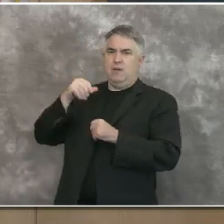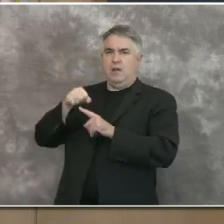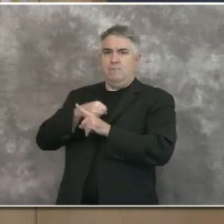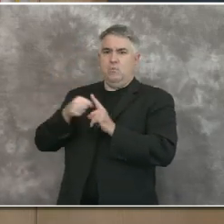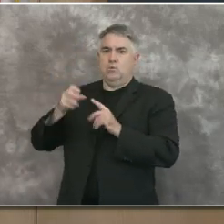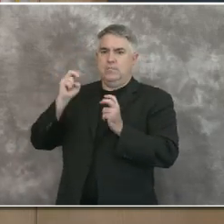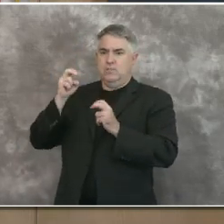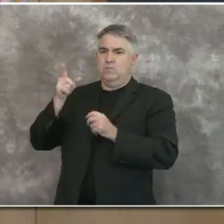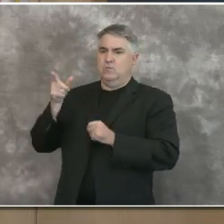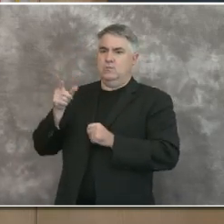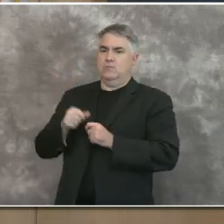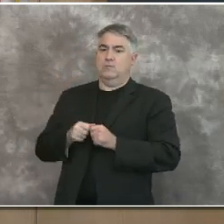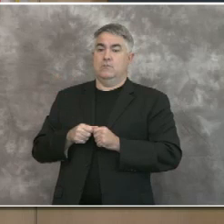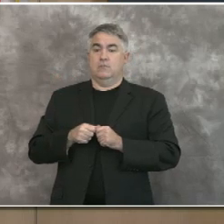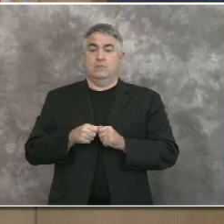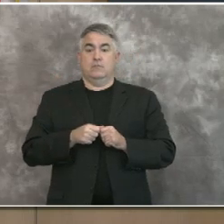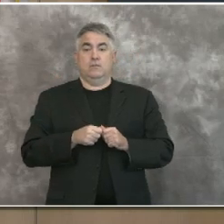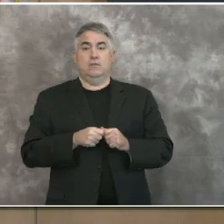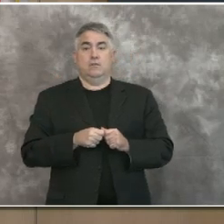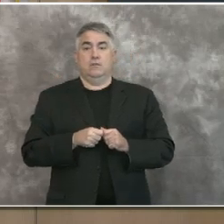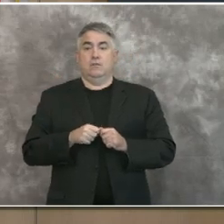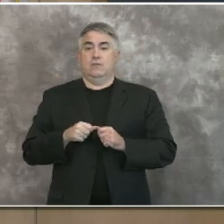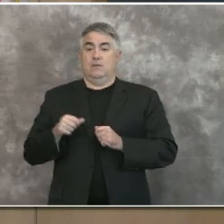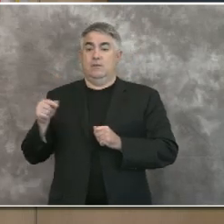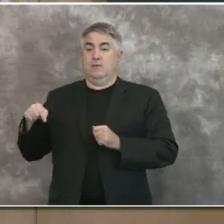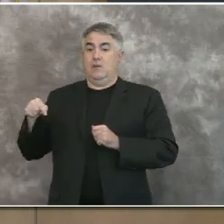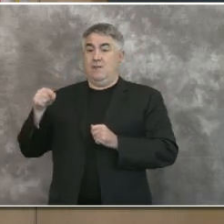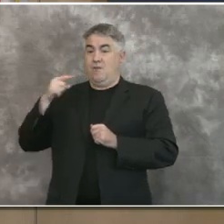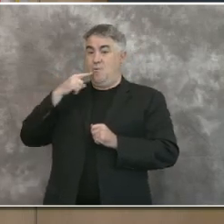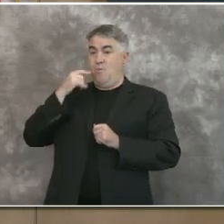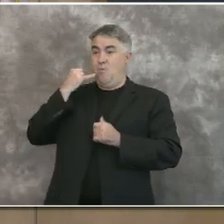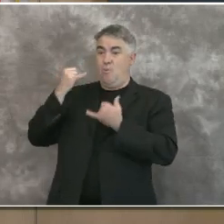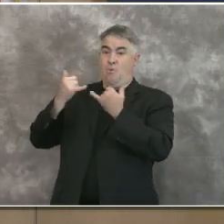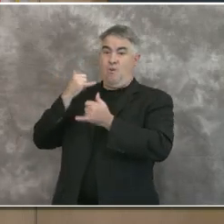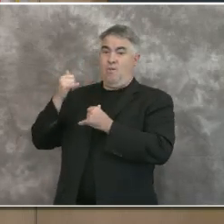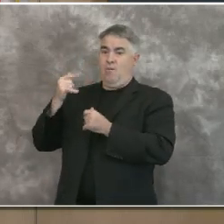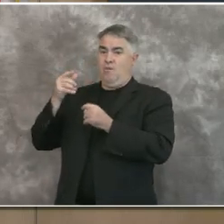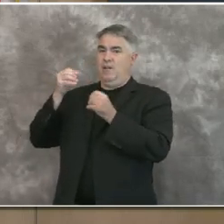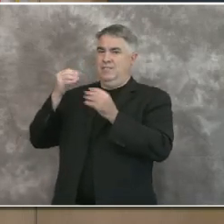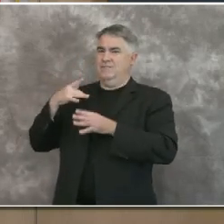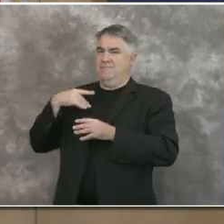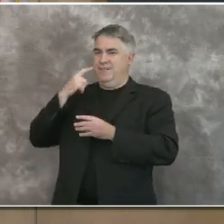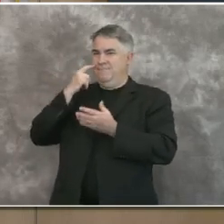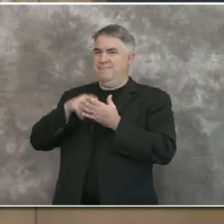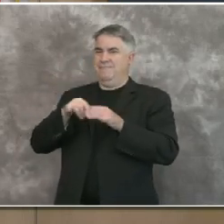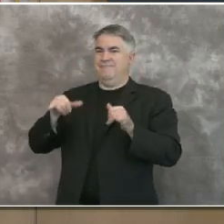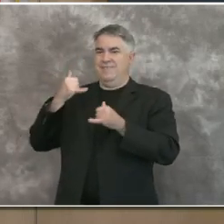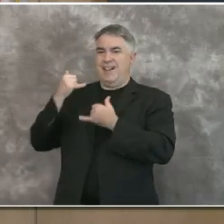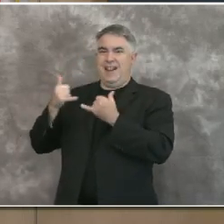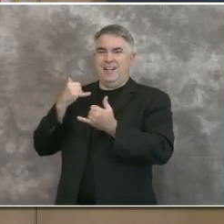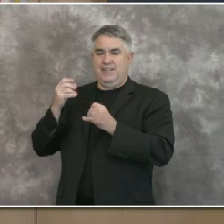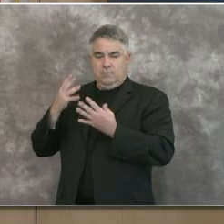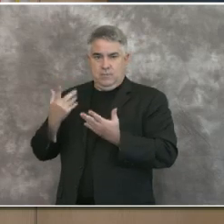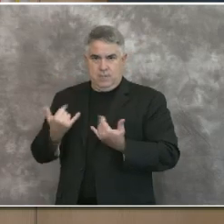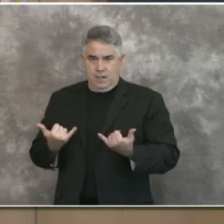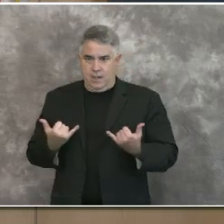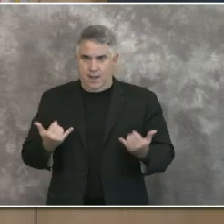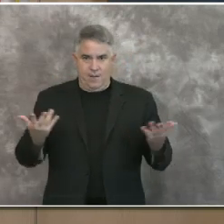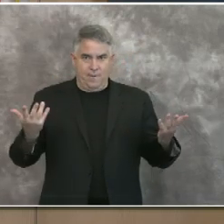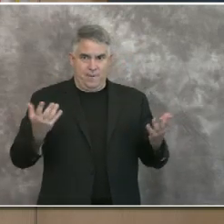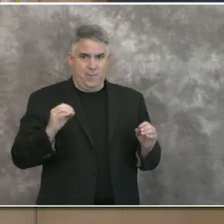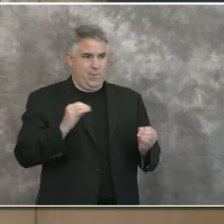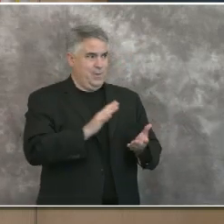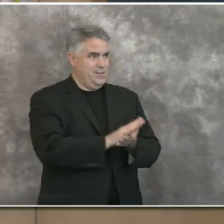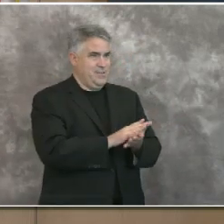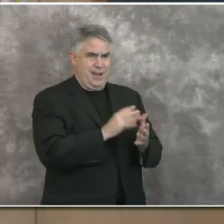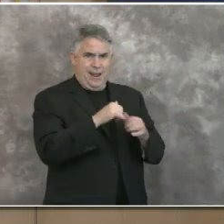mandatory reporters, and they observe kids who are in difficulty. When schools are not in session, teachers are not able to observe and they're not able to report, and we think